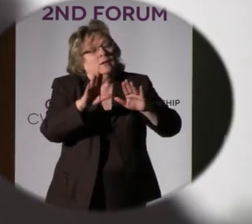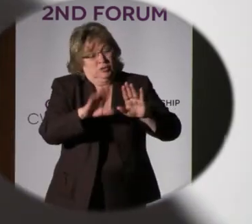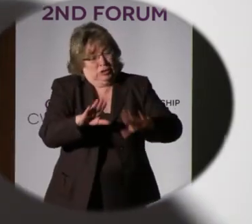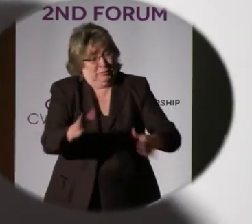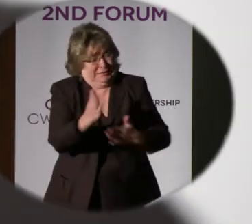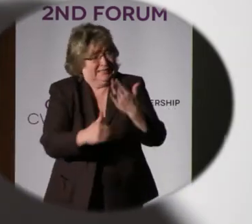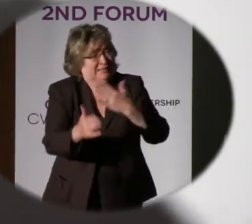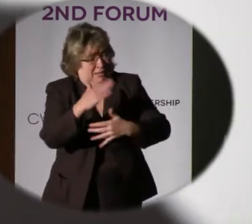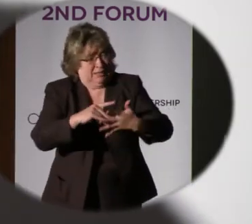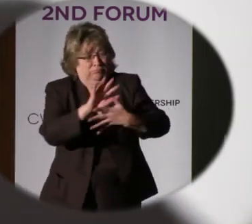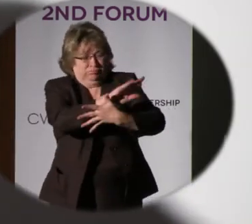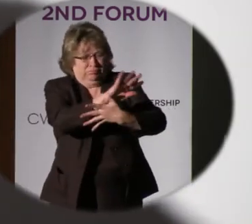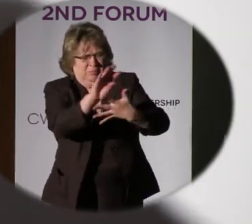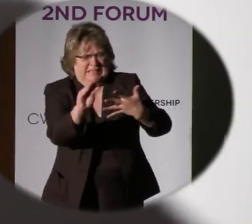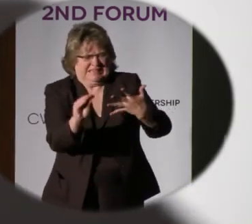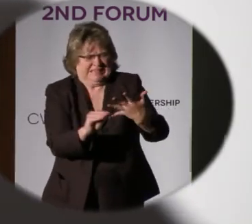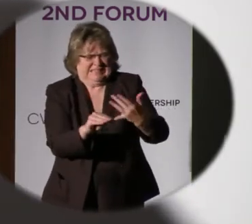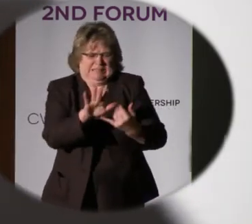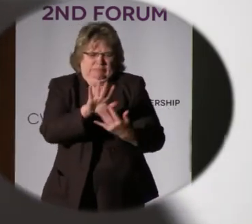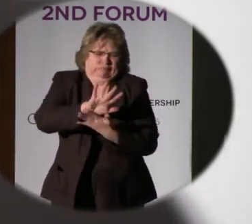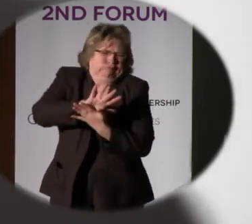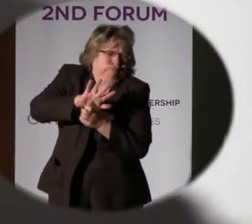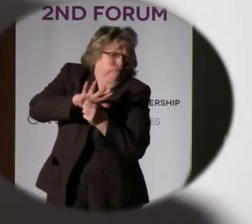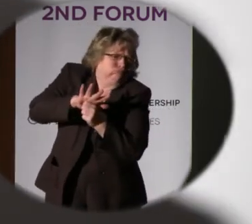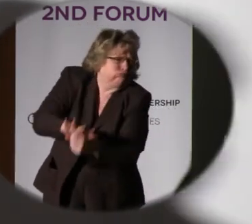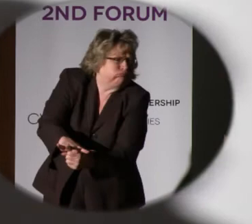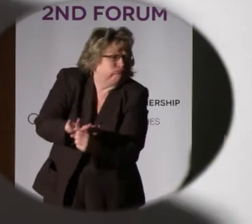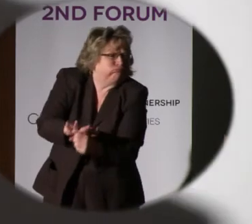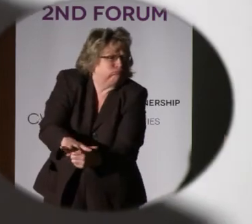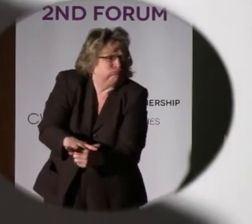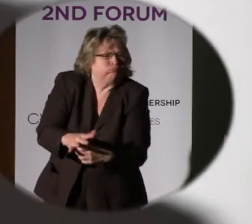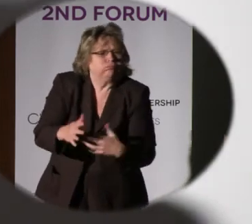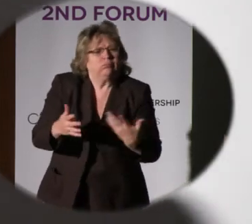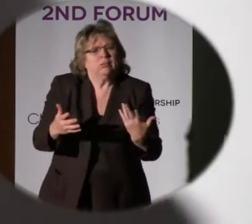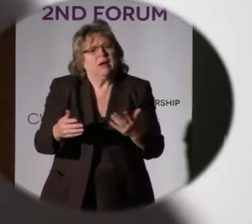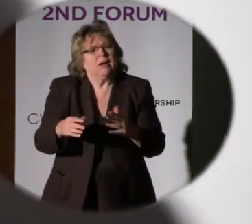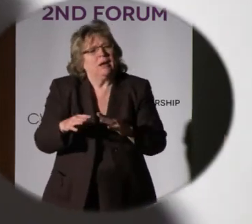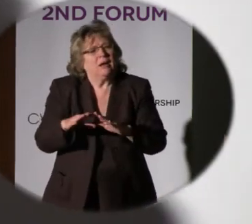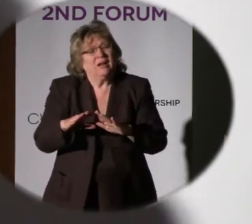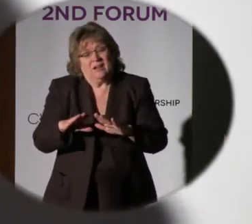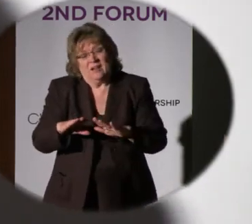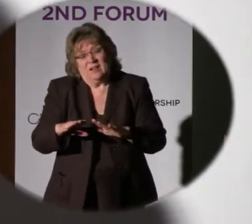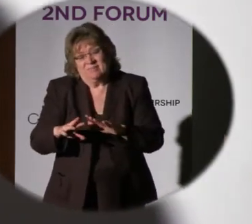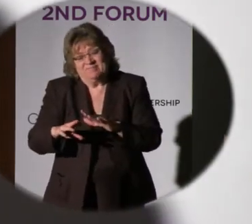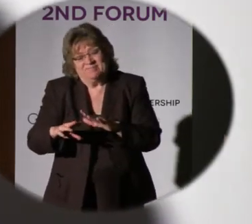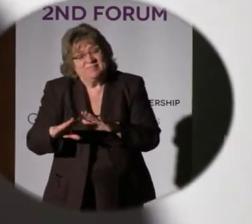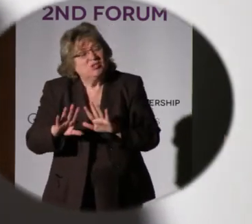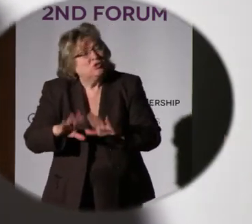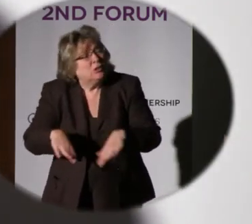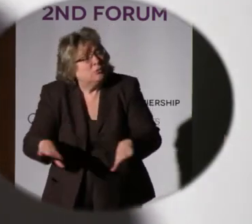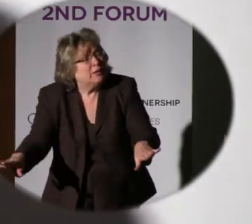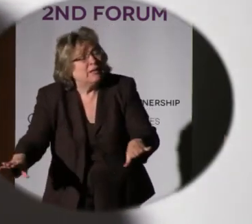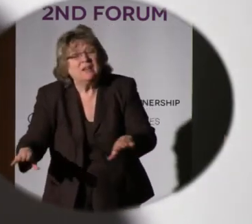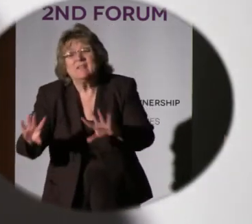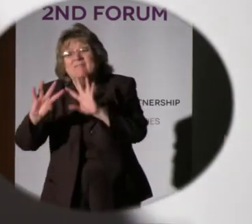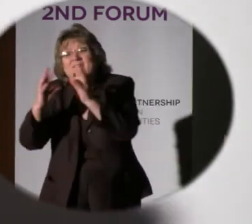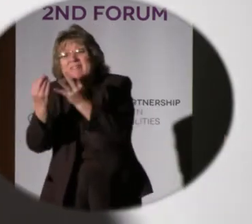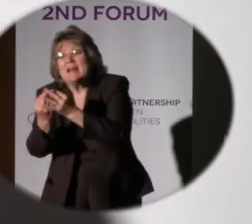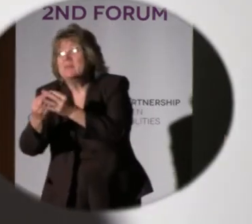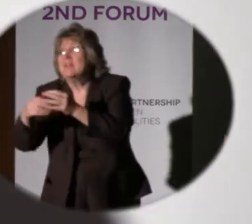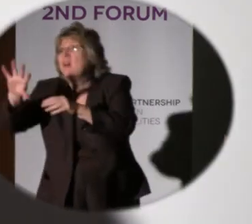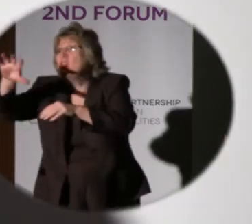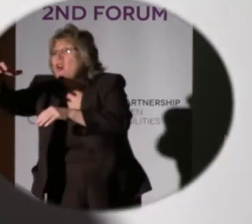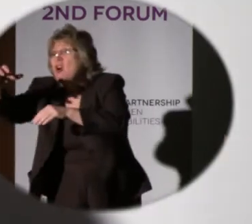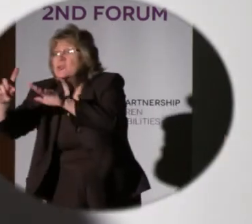in the country. These include refugee children, children living in the streets, but also children living with